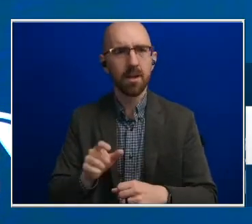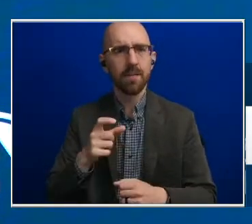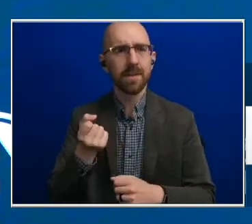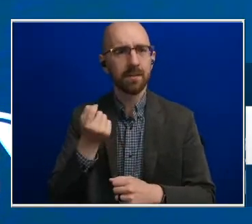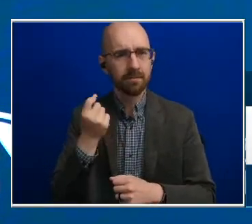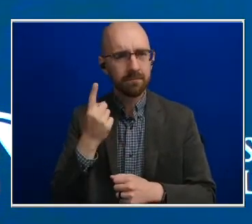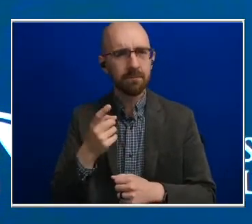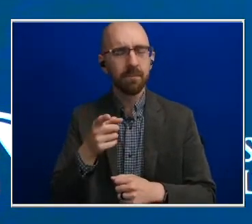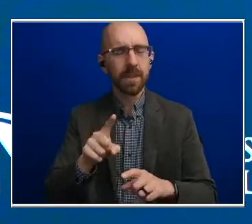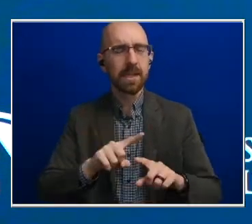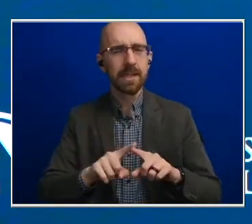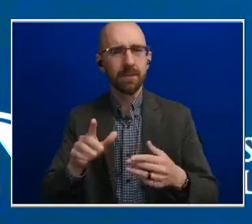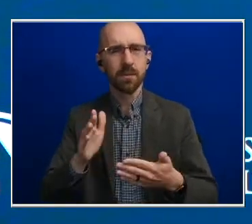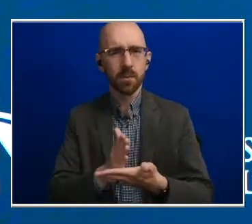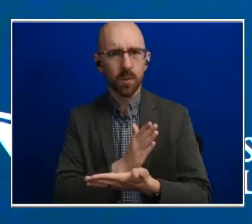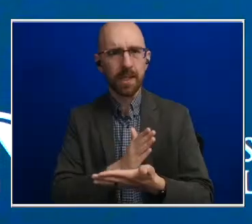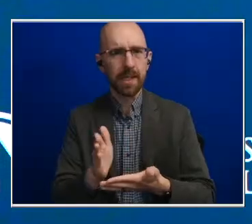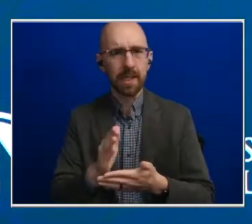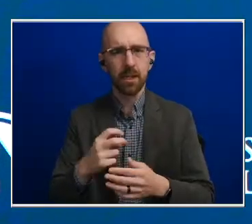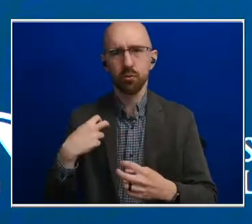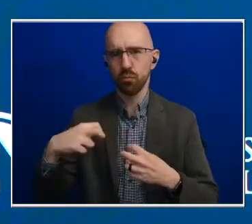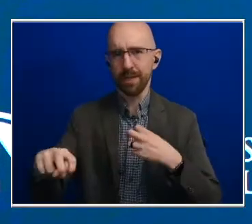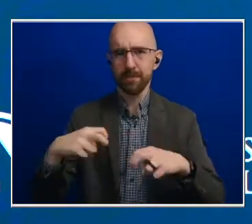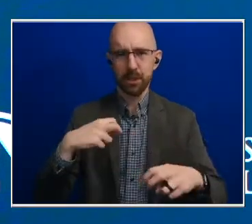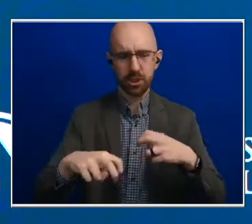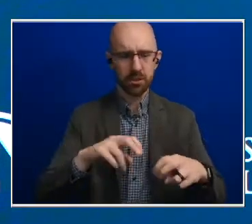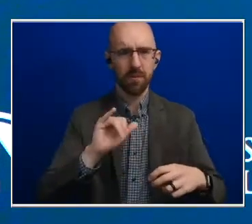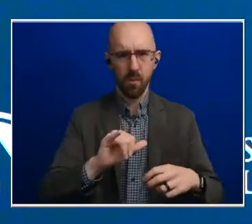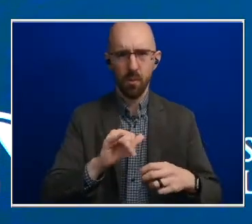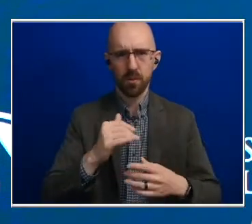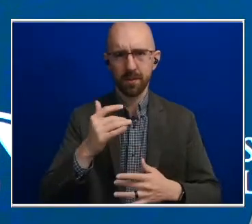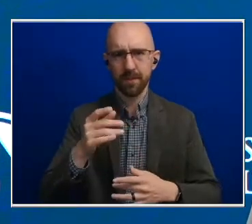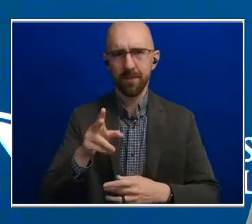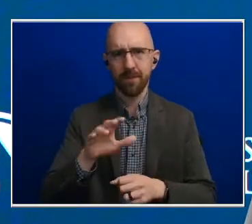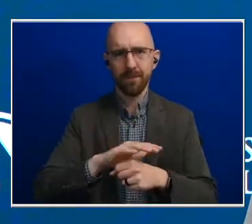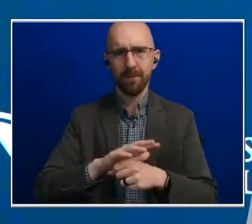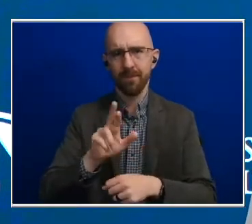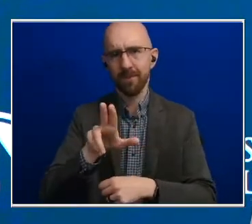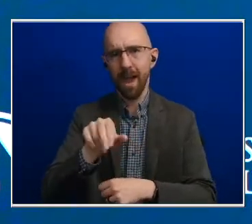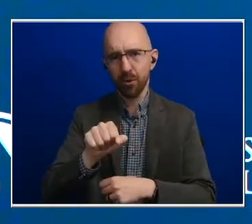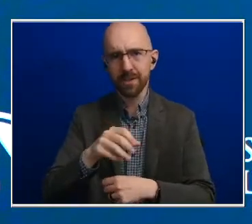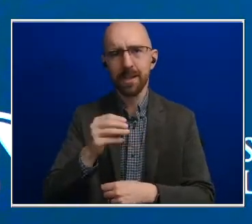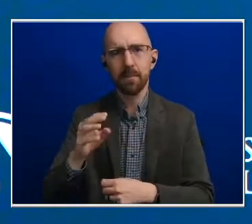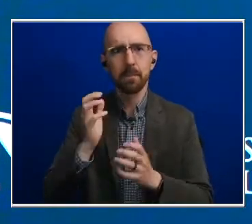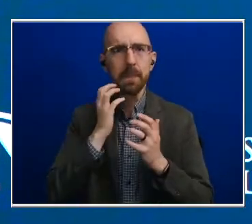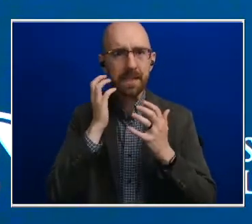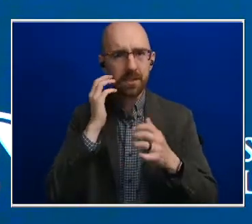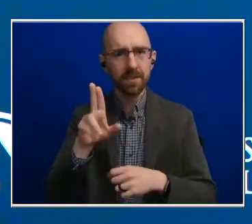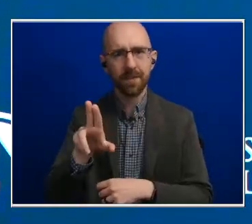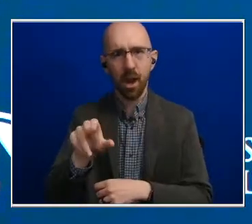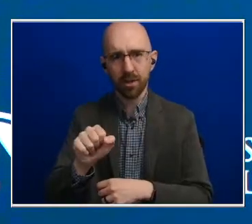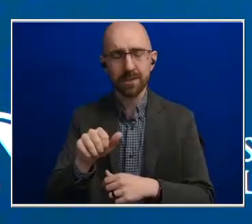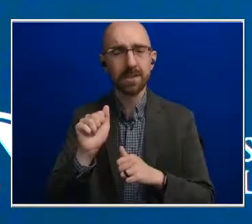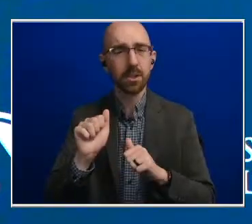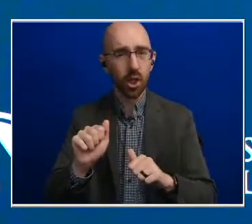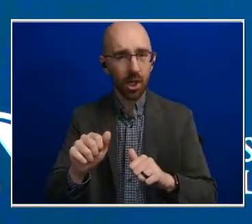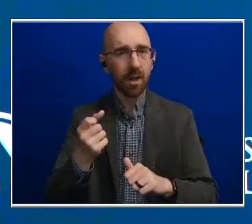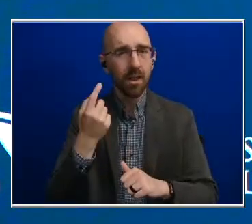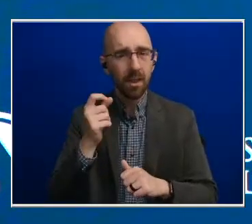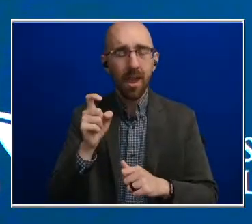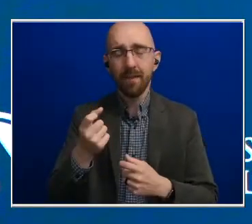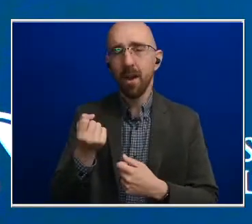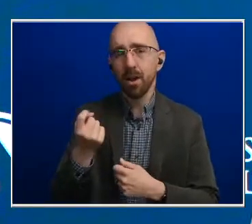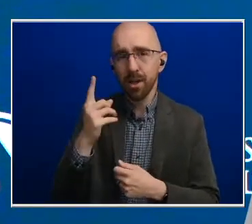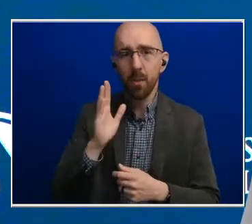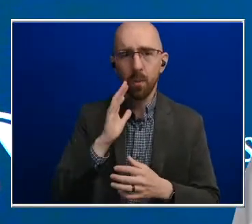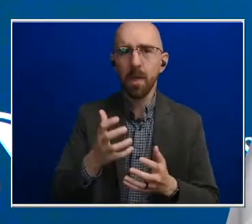between the transmission of those viruses and measles virus. Certainly it could. However, you have to understand that there will be a lot of travel. We